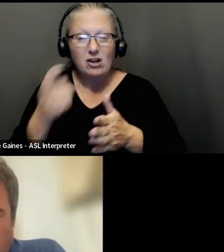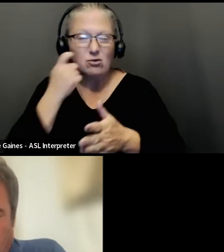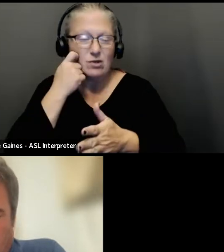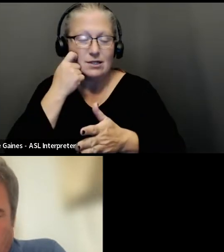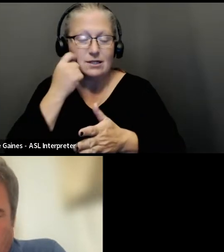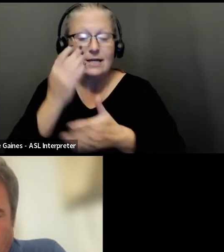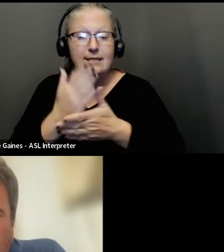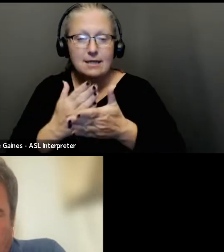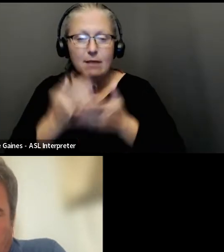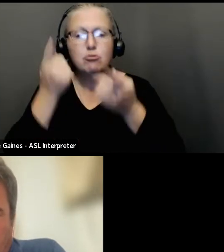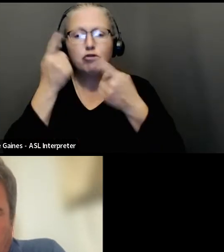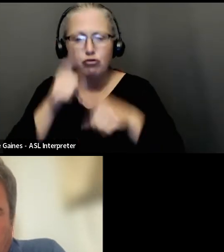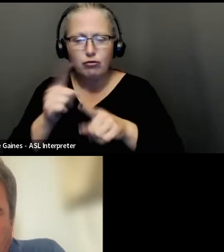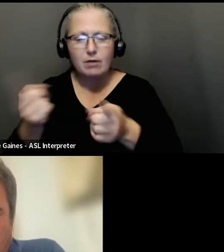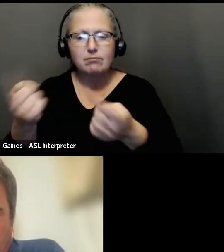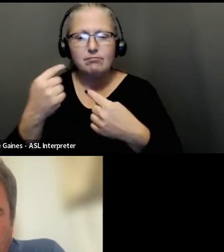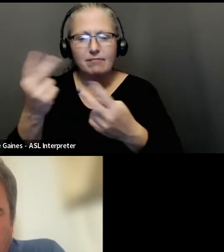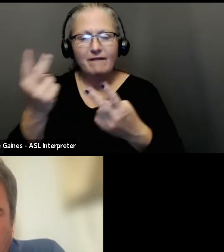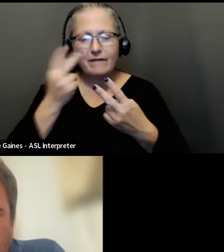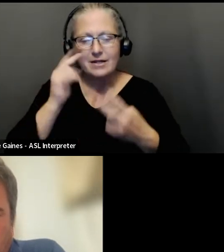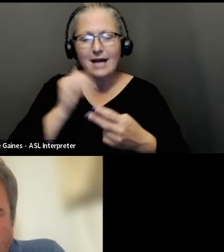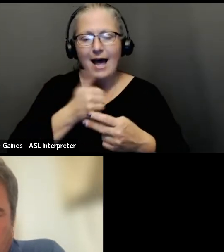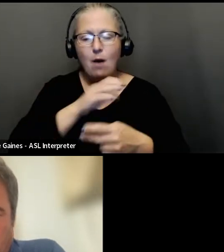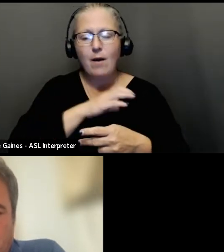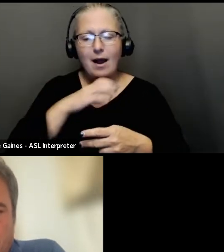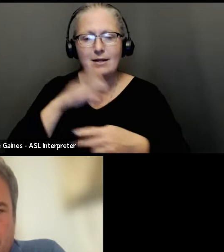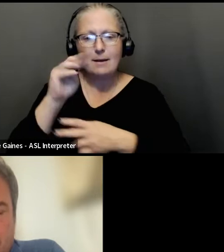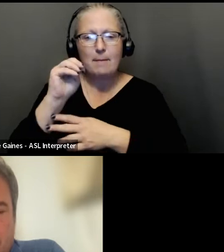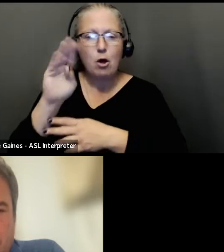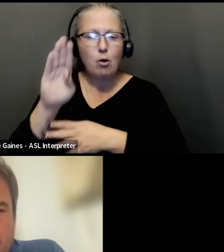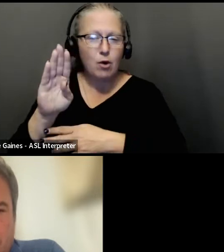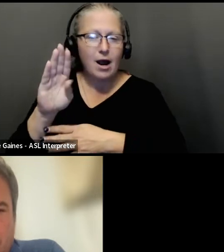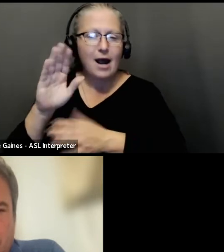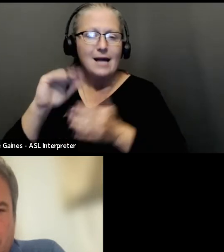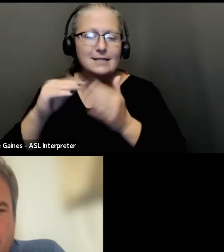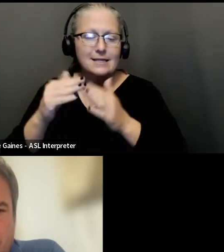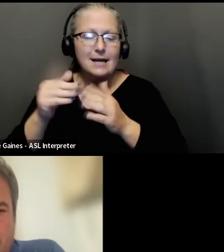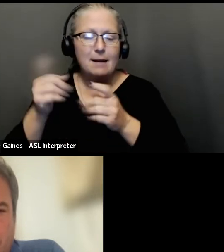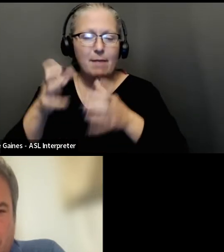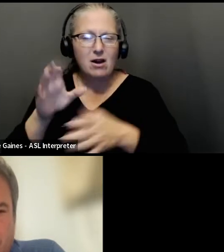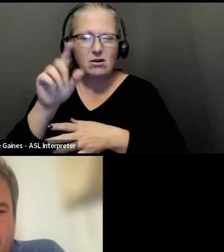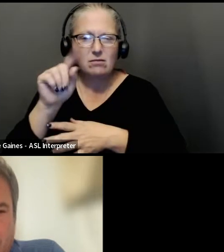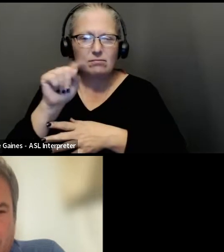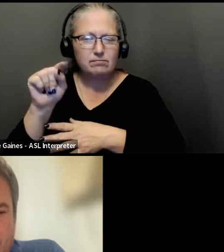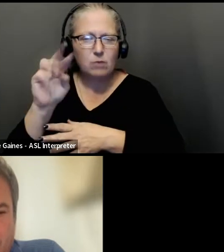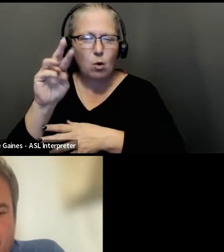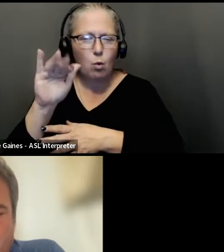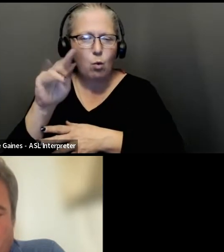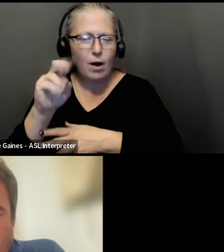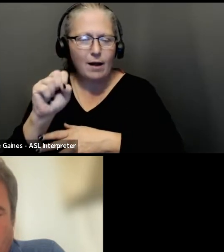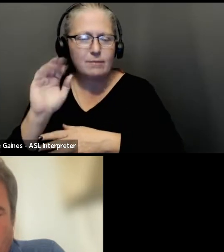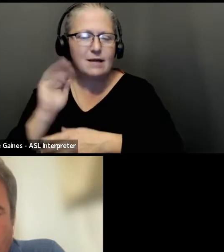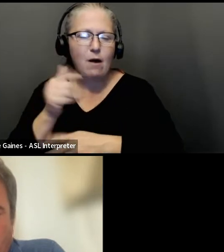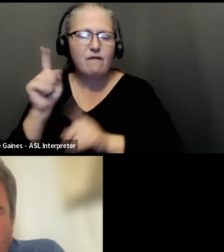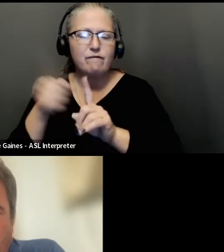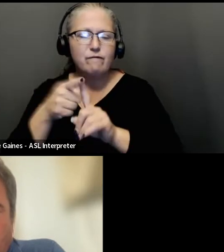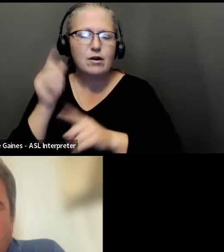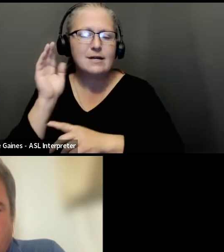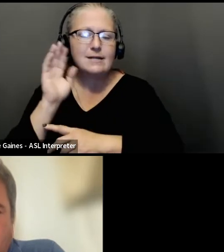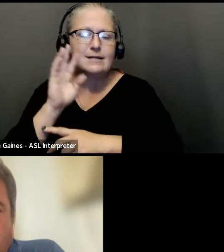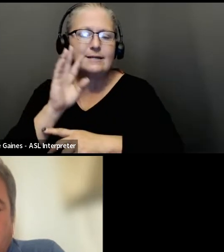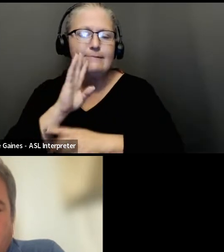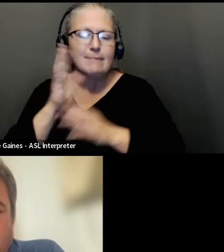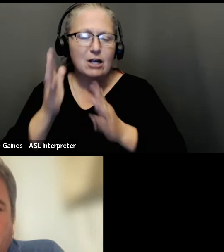of them have agreed to visit our council. Mowbray's city manager, Thomas Williams, may be our first speaker, and we look forward